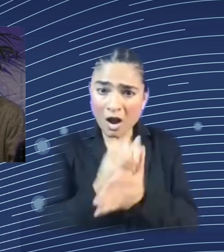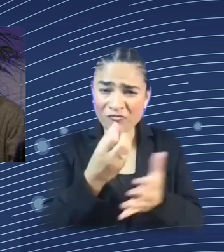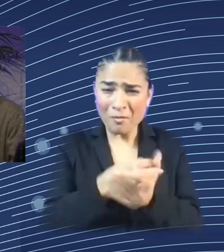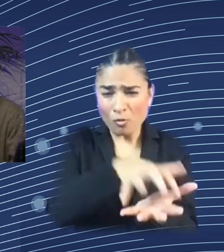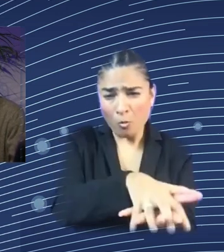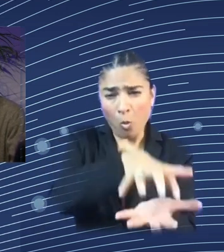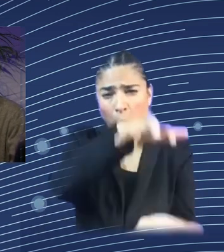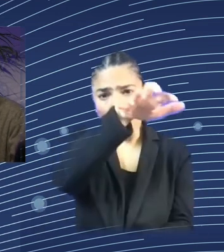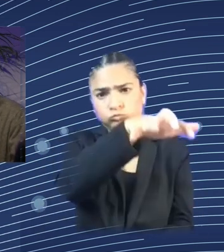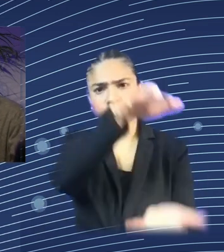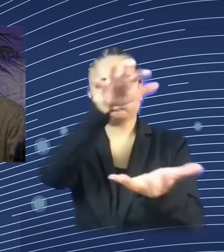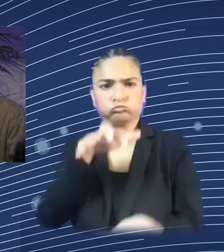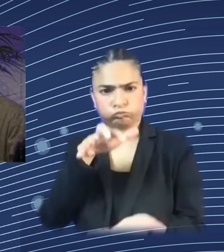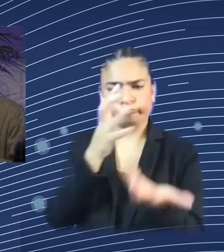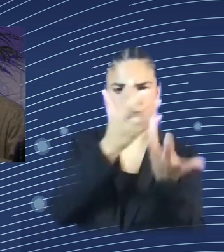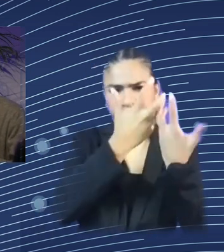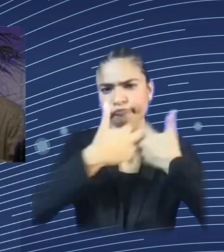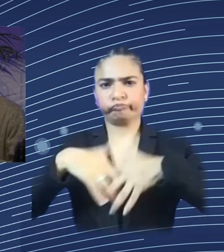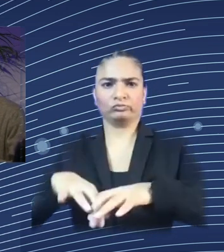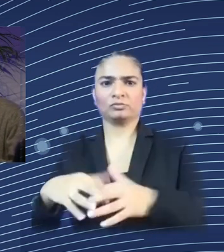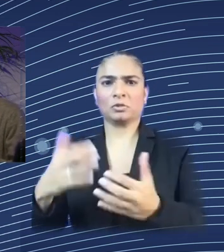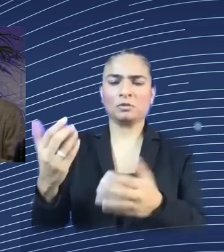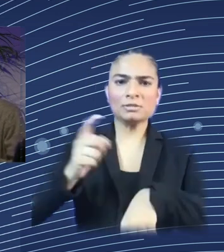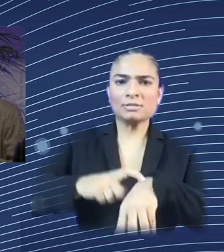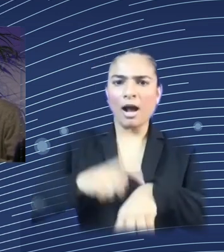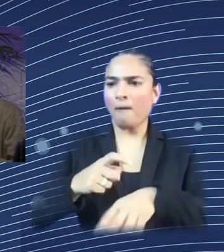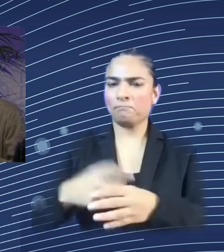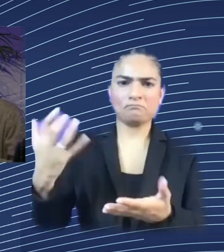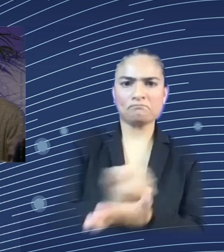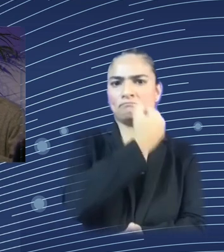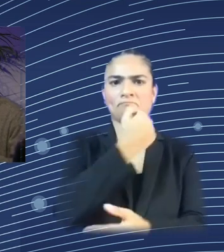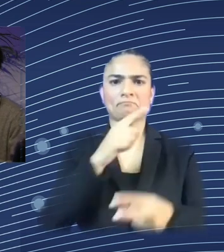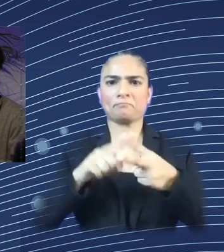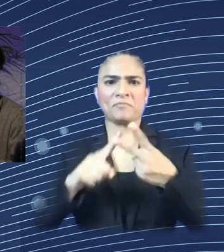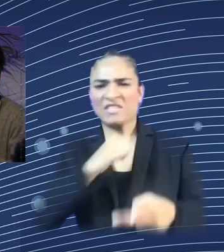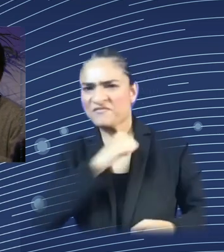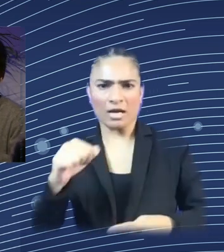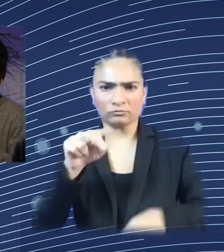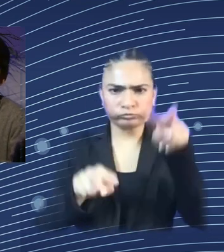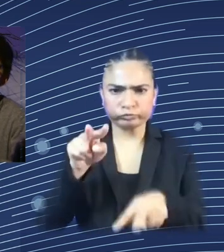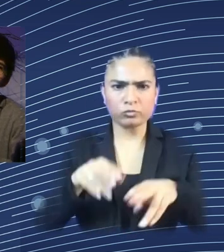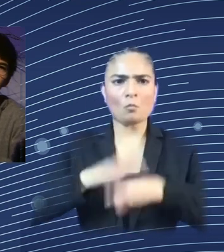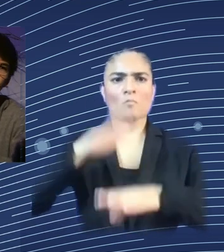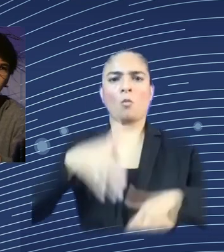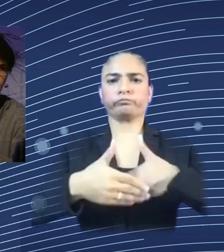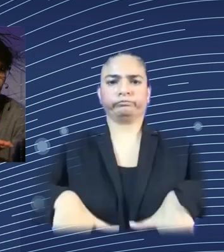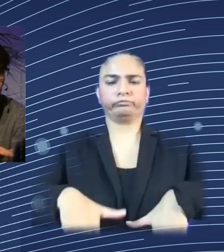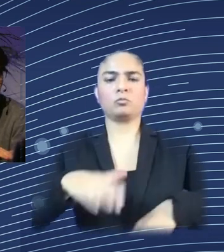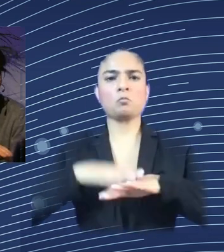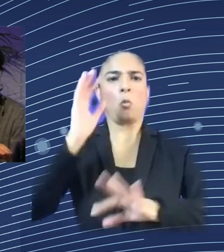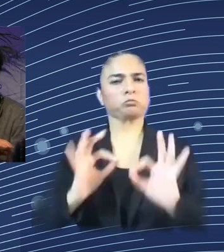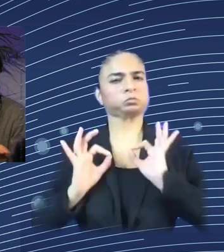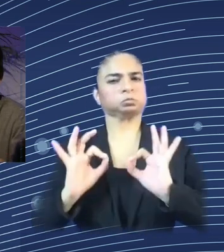accurate way. But it can also bring data in a much more timely manner. For example, at Wiquity, we developed a data feed that